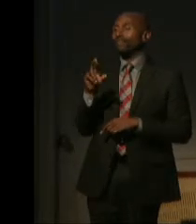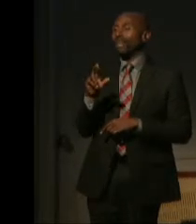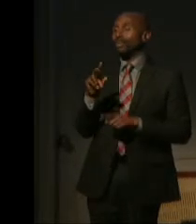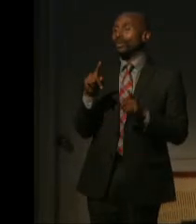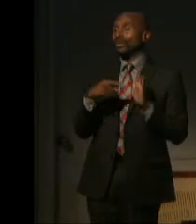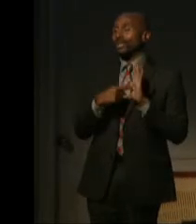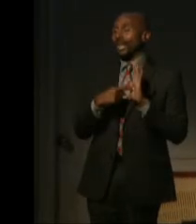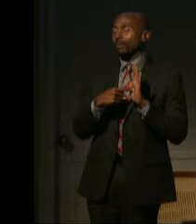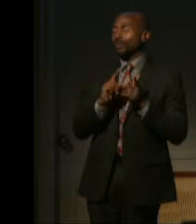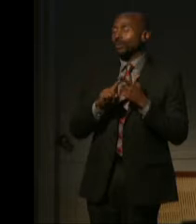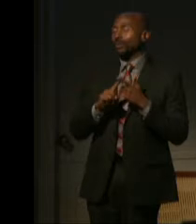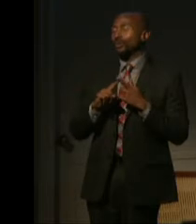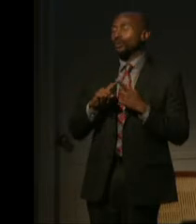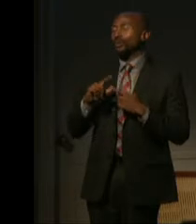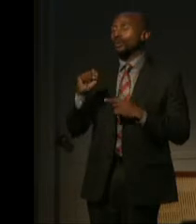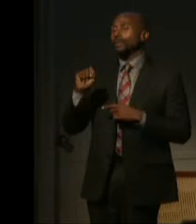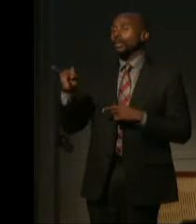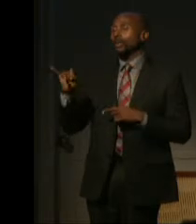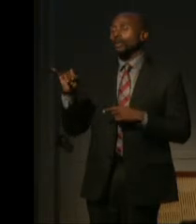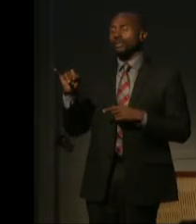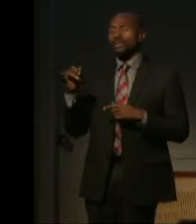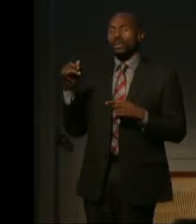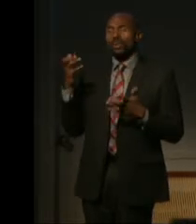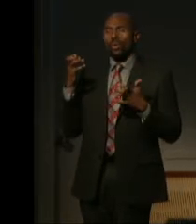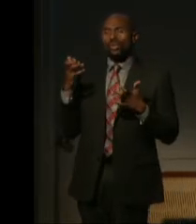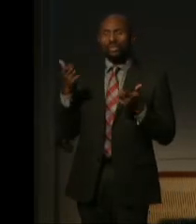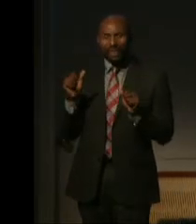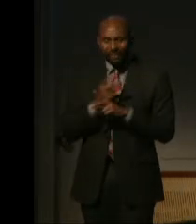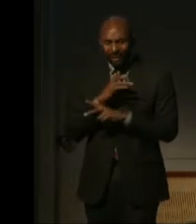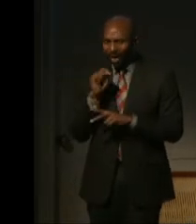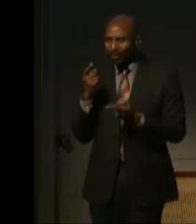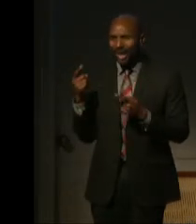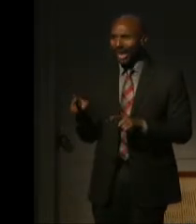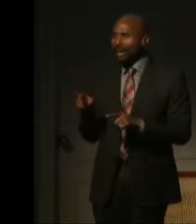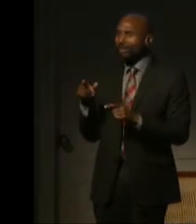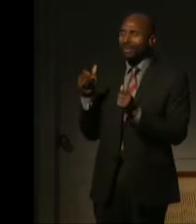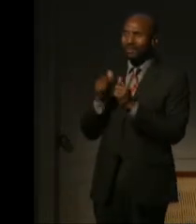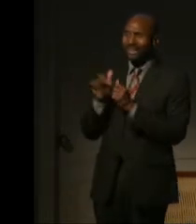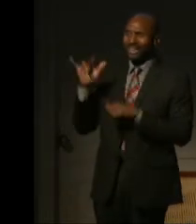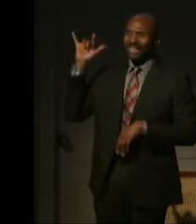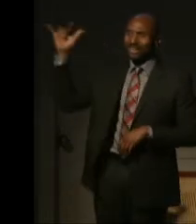to try to get a sense of what happened to this flight.